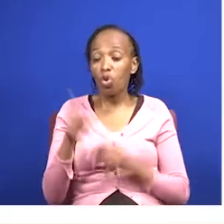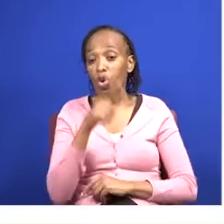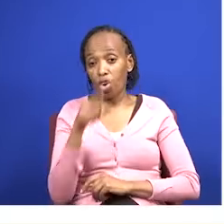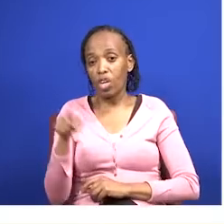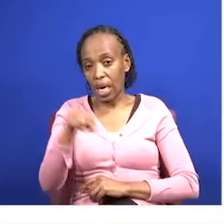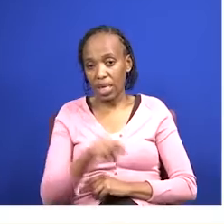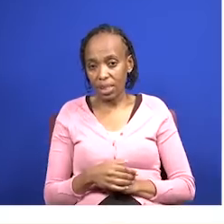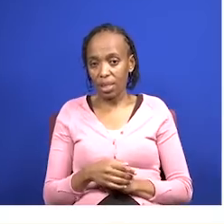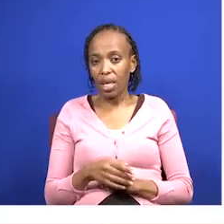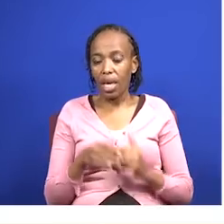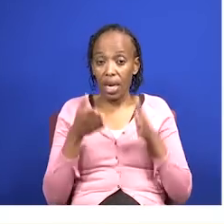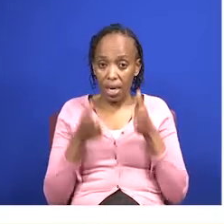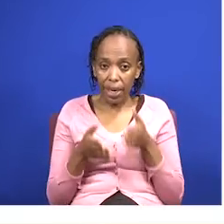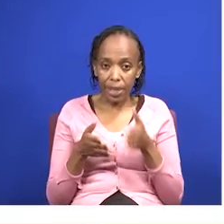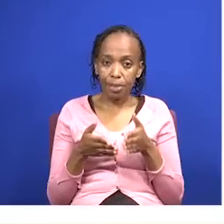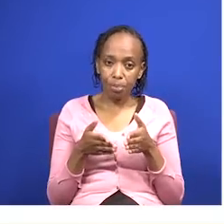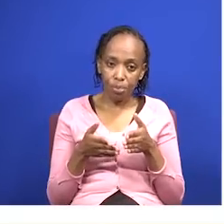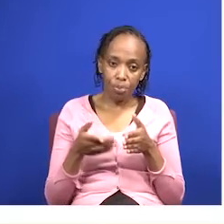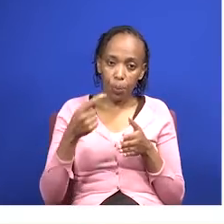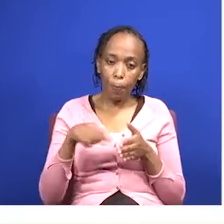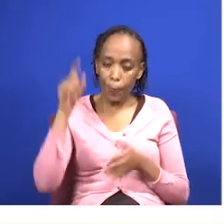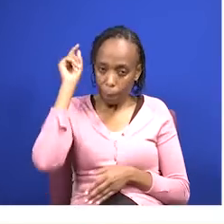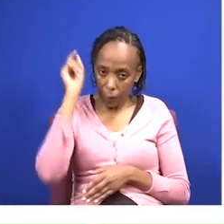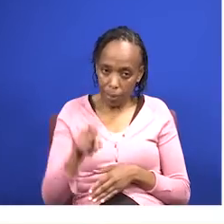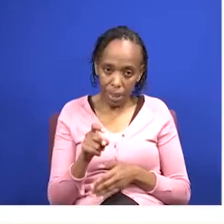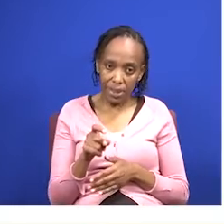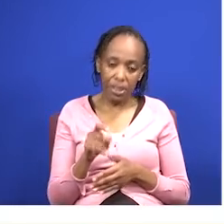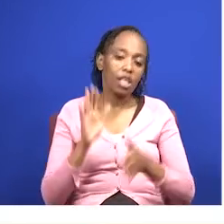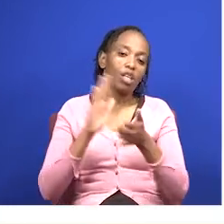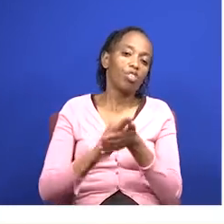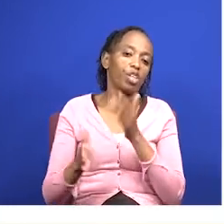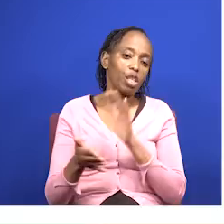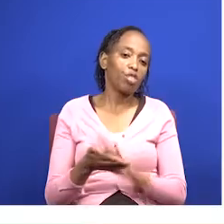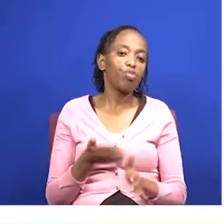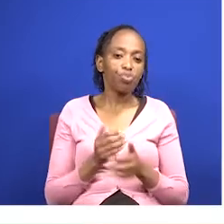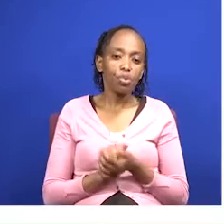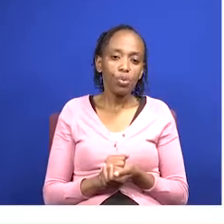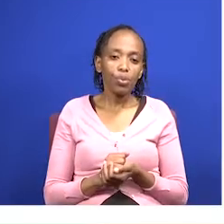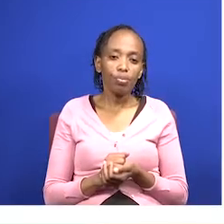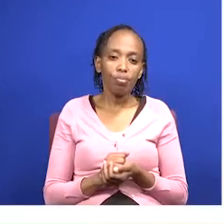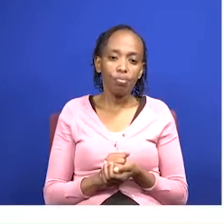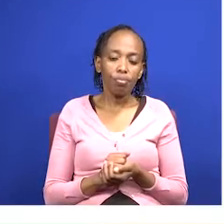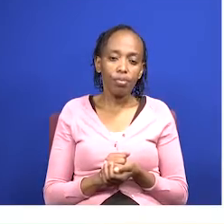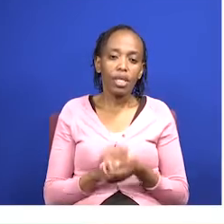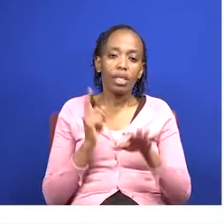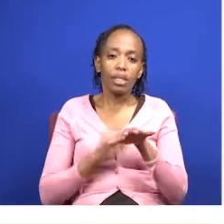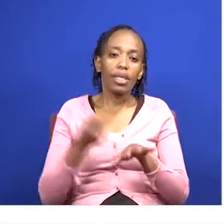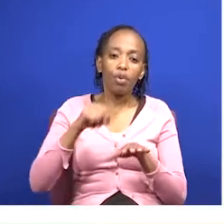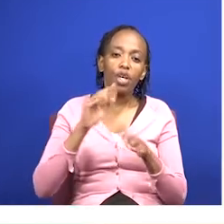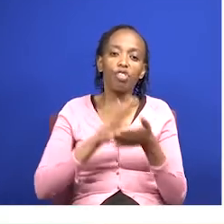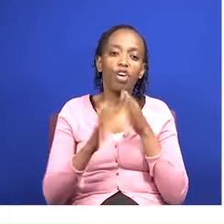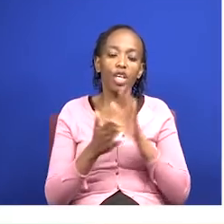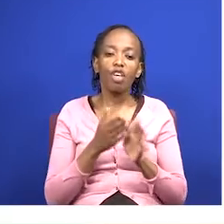who wrong us. And therefore, we must forgive. And when